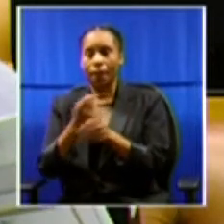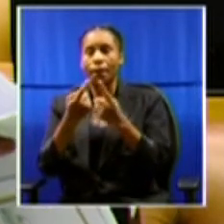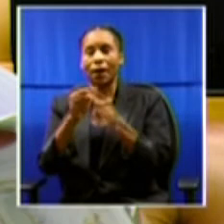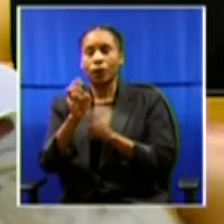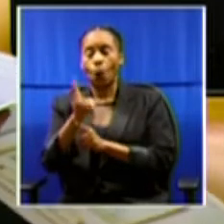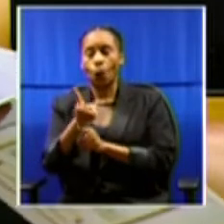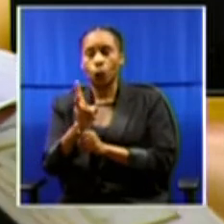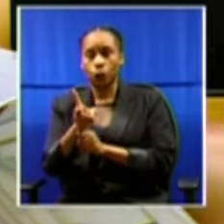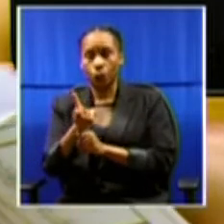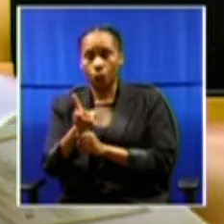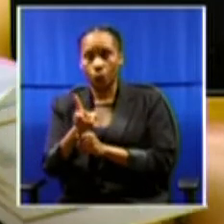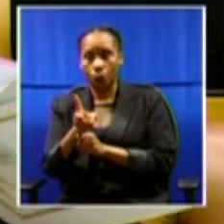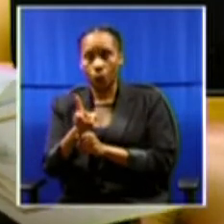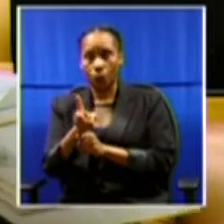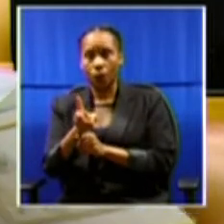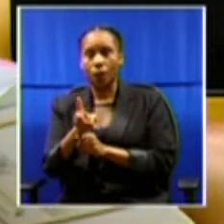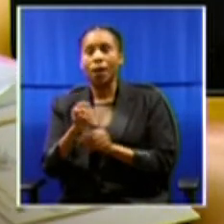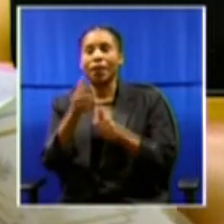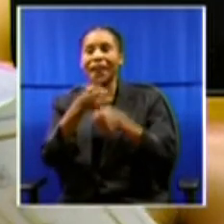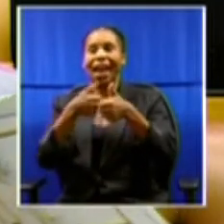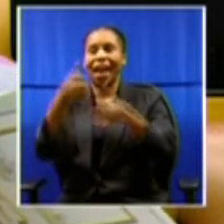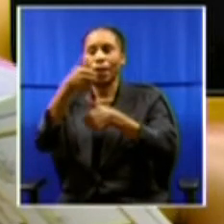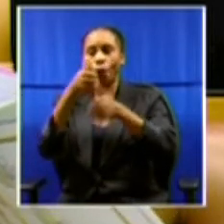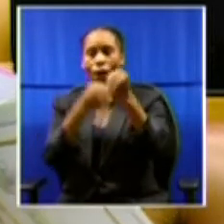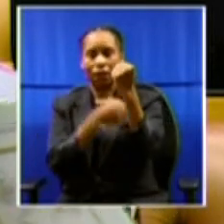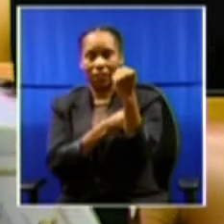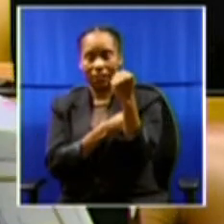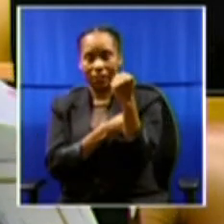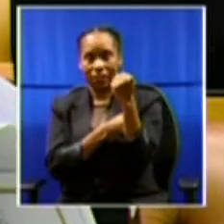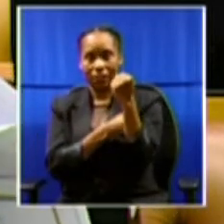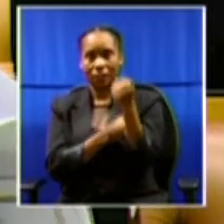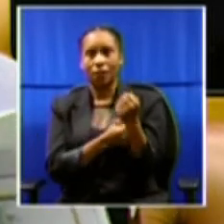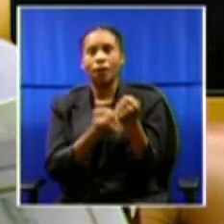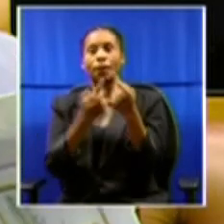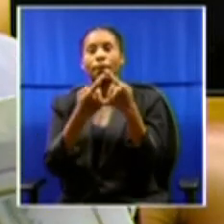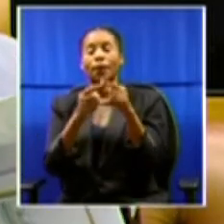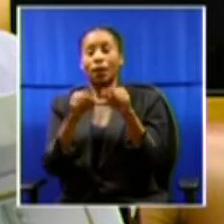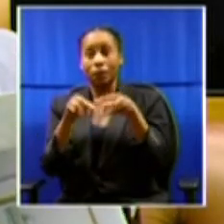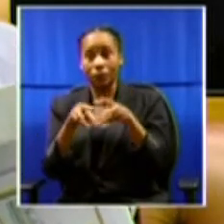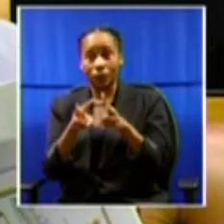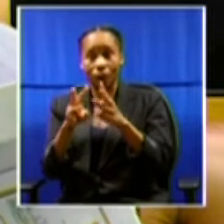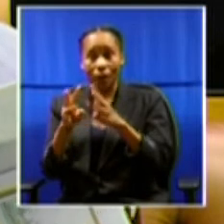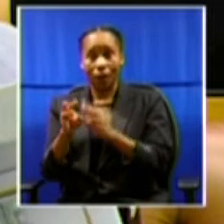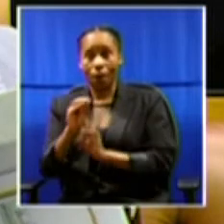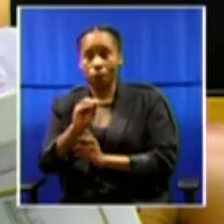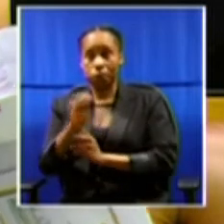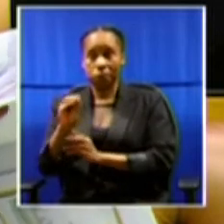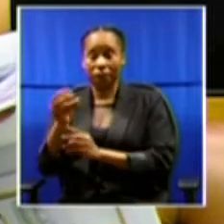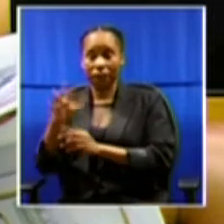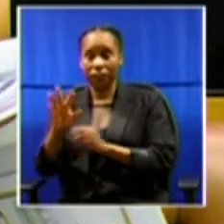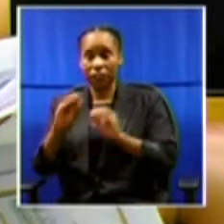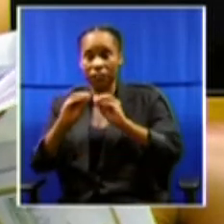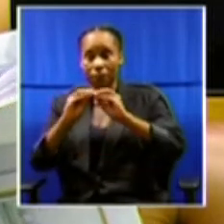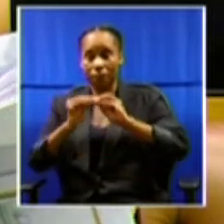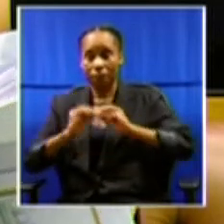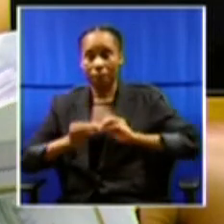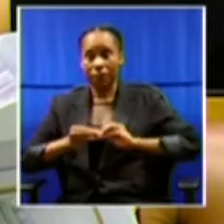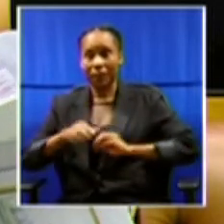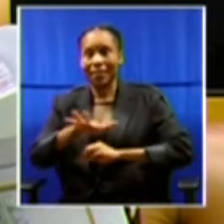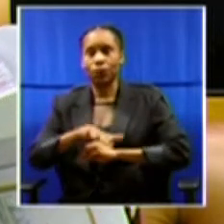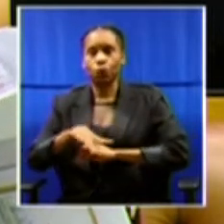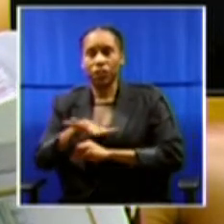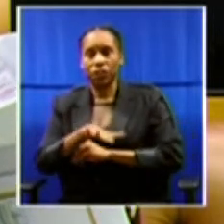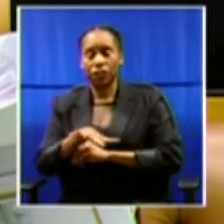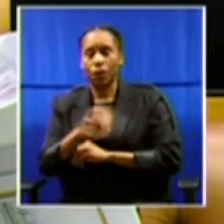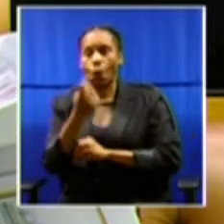also the head office. But mechanisms have been put to correct the situation. One